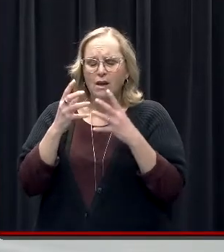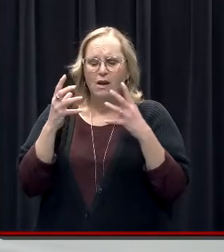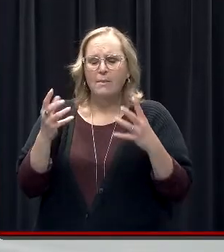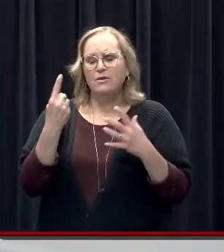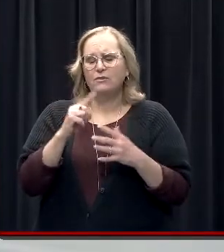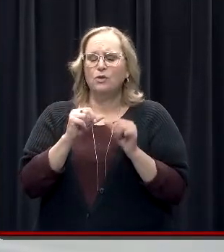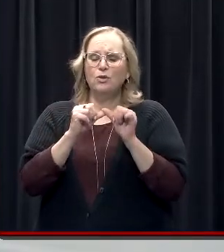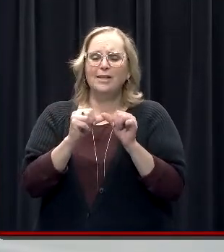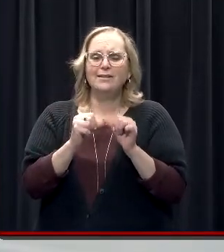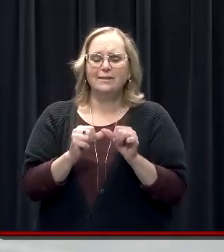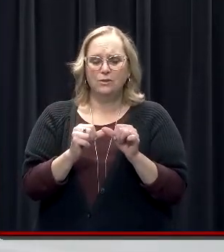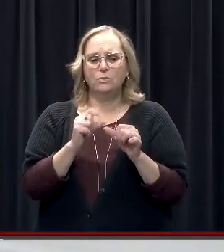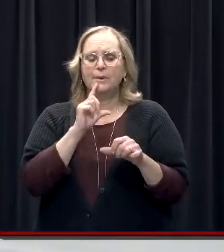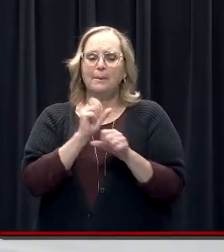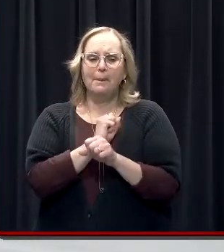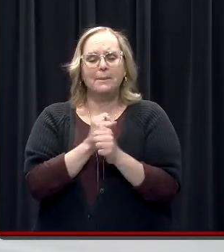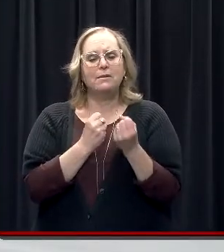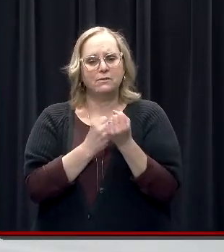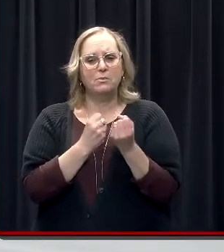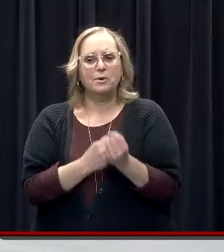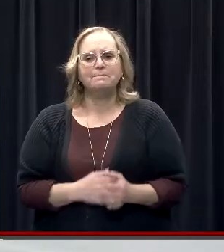and support in our system.